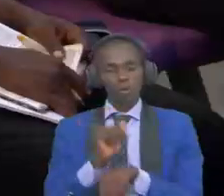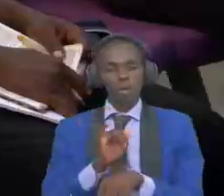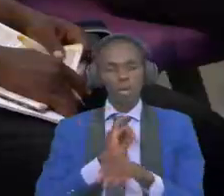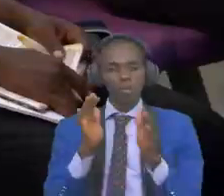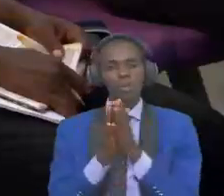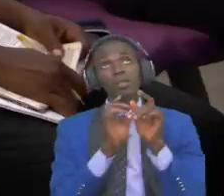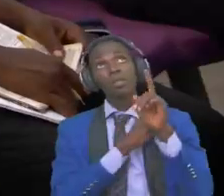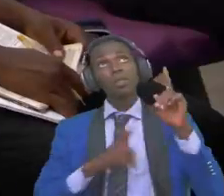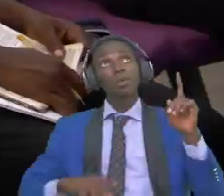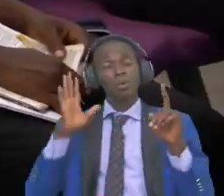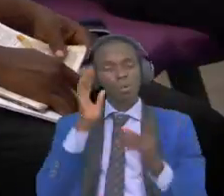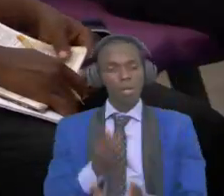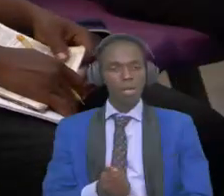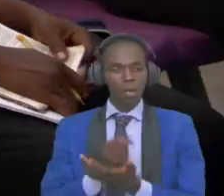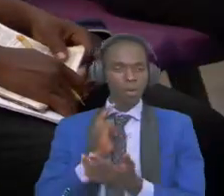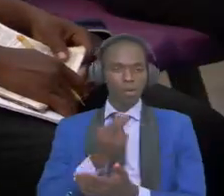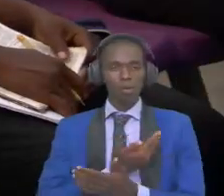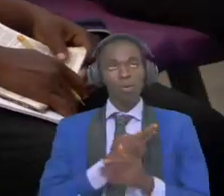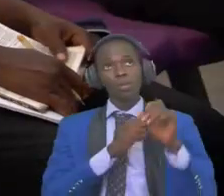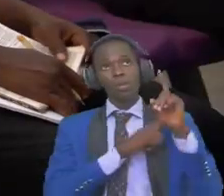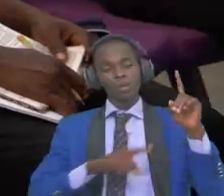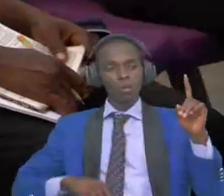us. The Lord will help you.